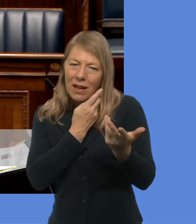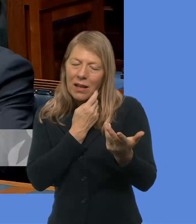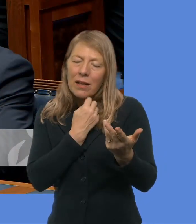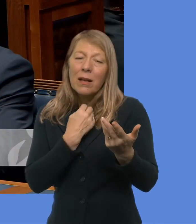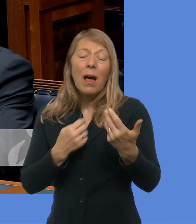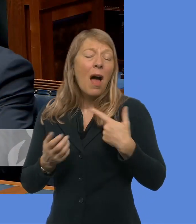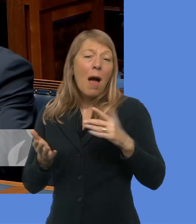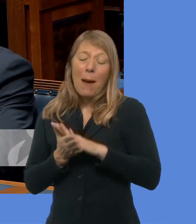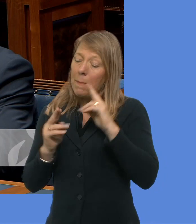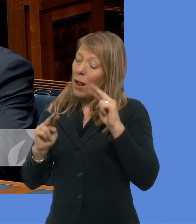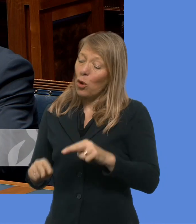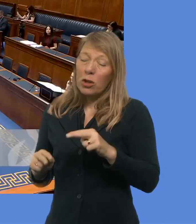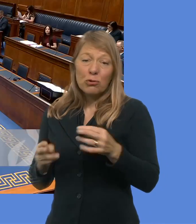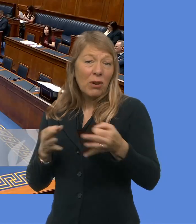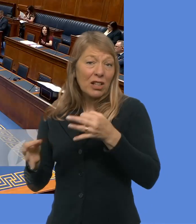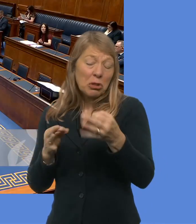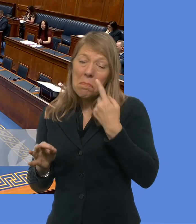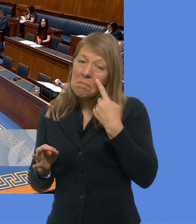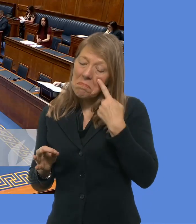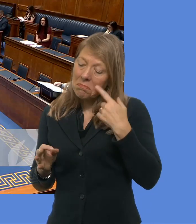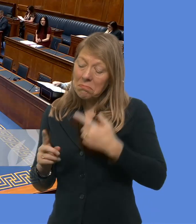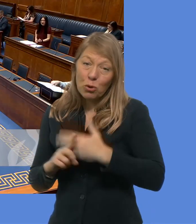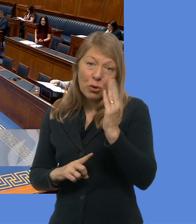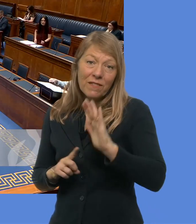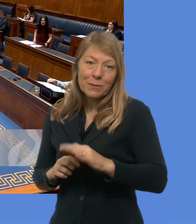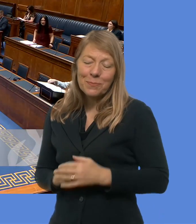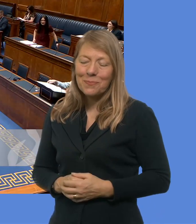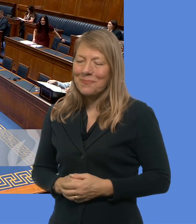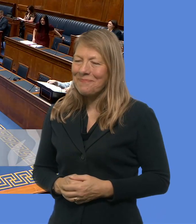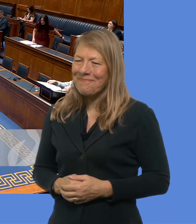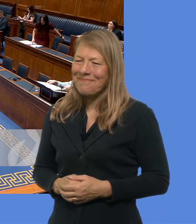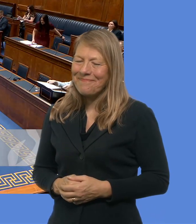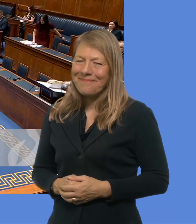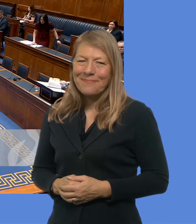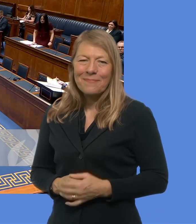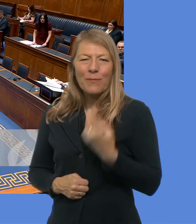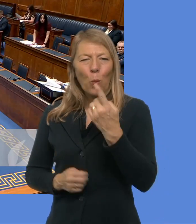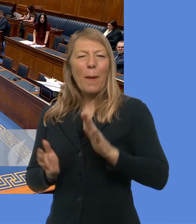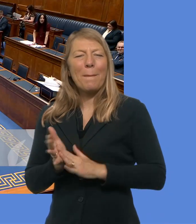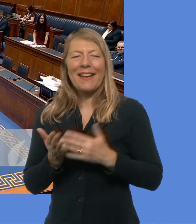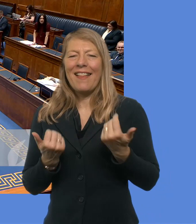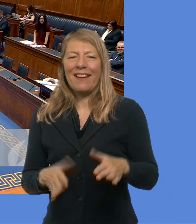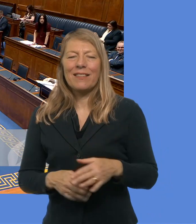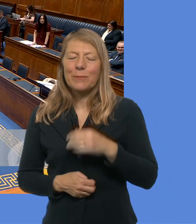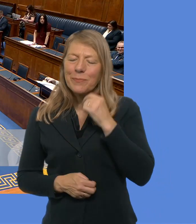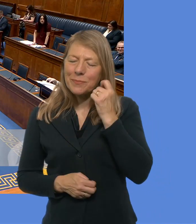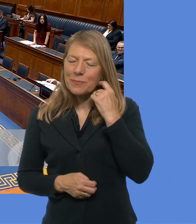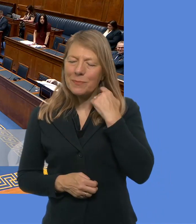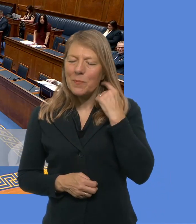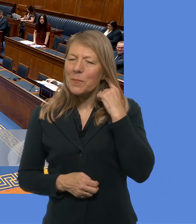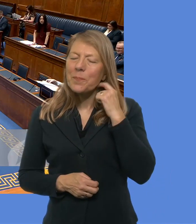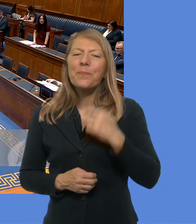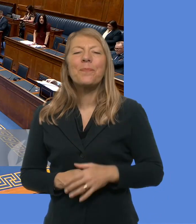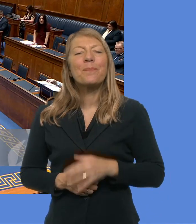would be happy to look at. Emma Sheeran, 1 minute left. Go for it. Minister, can you outline what your department is